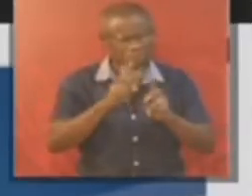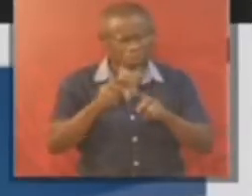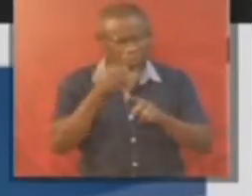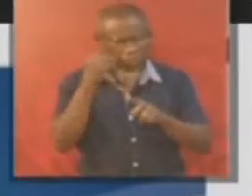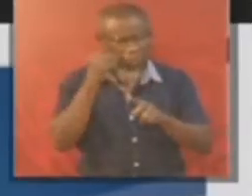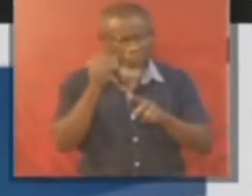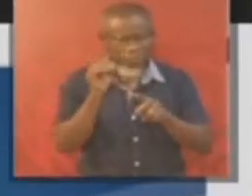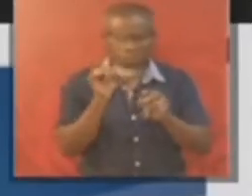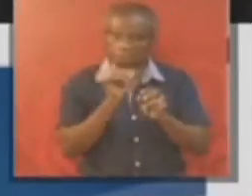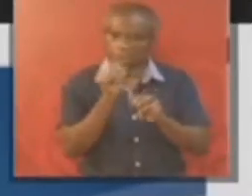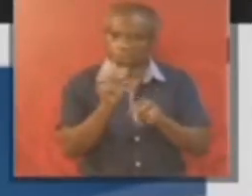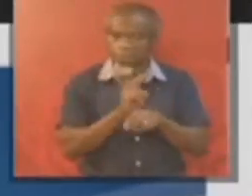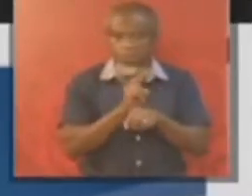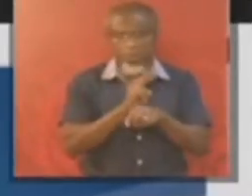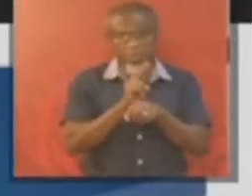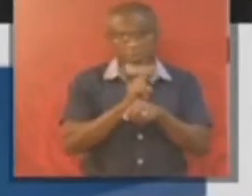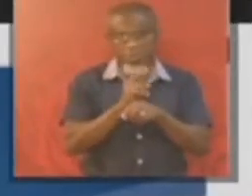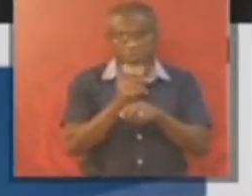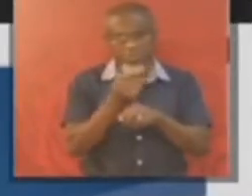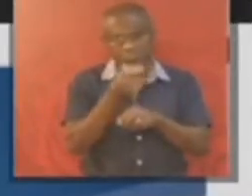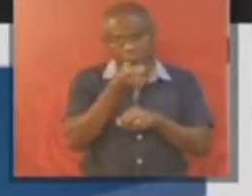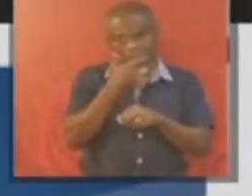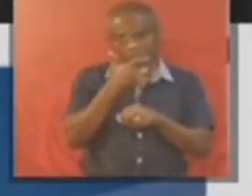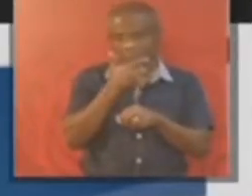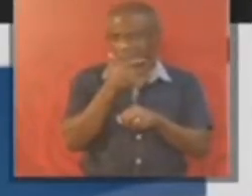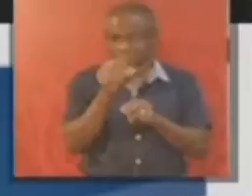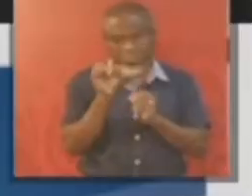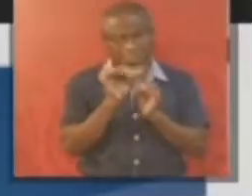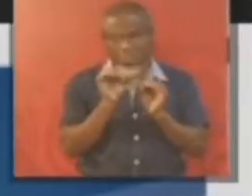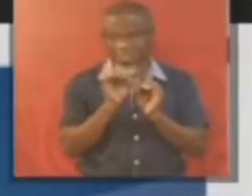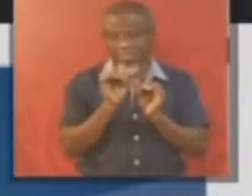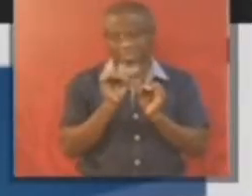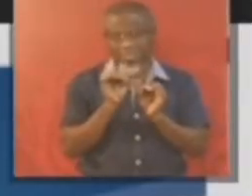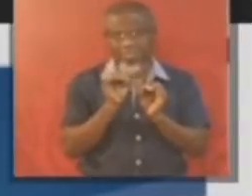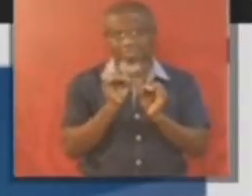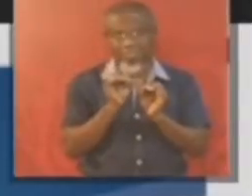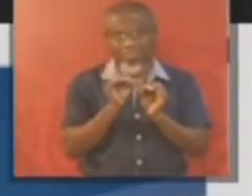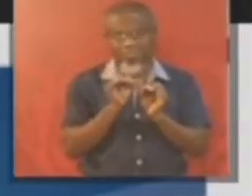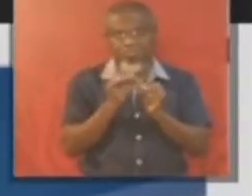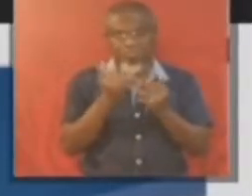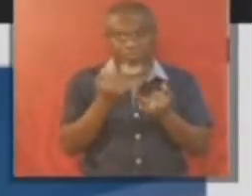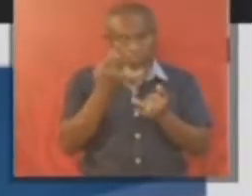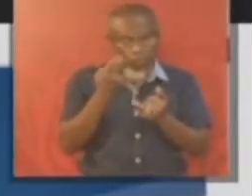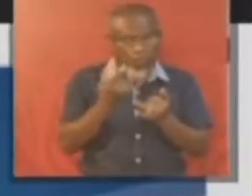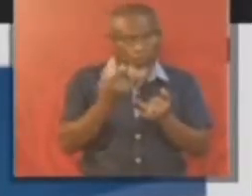We've seen almost 100% of persons picking up medications in this program.